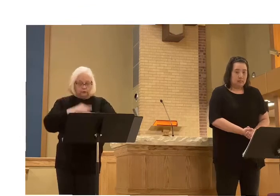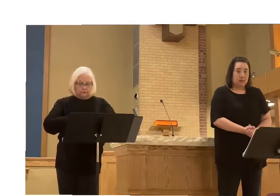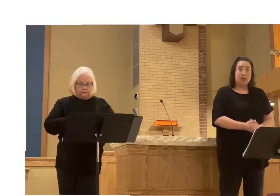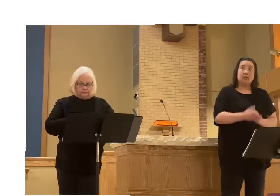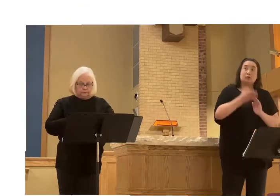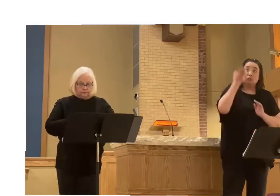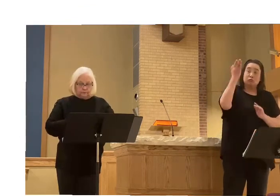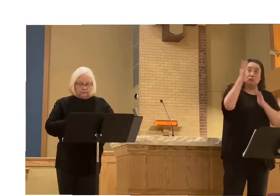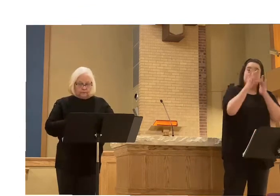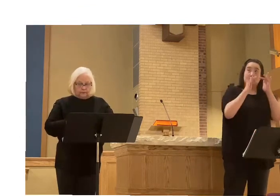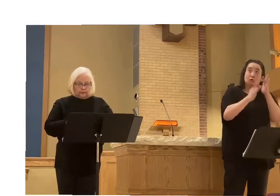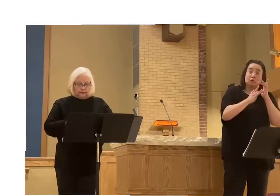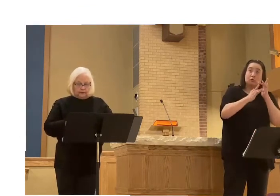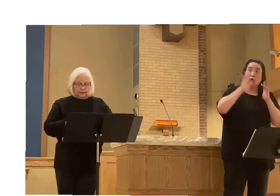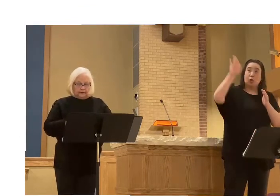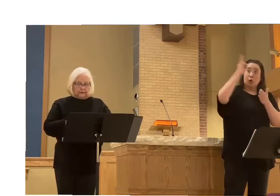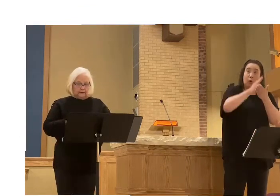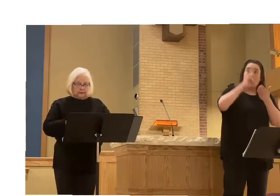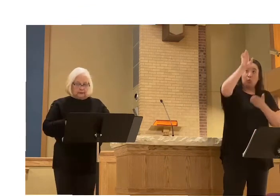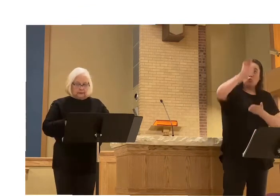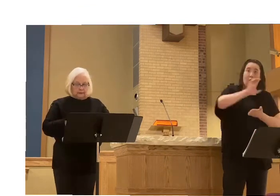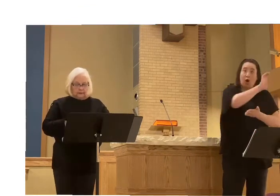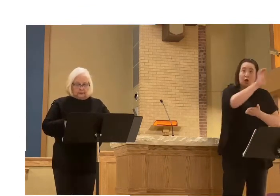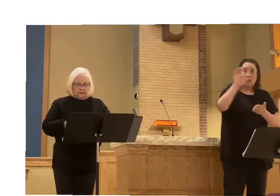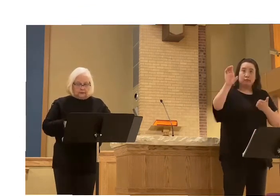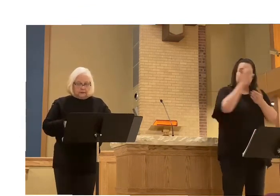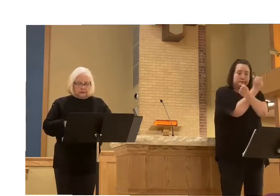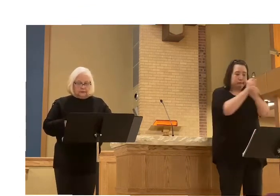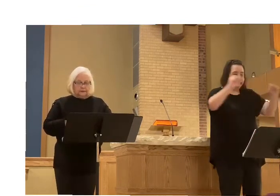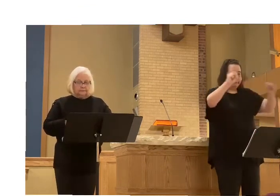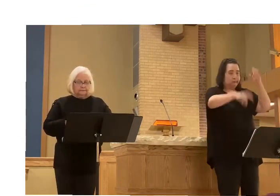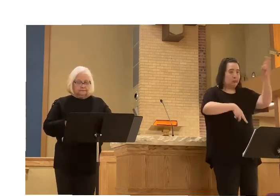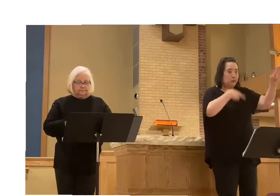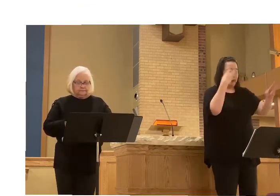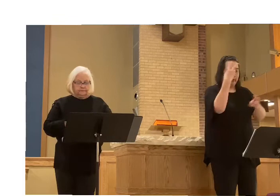because by your holy cross you have redeemed the world.